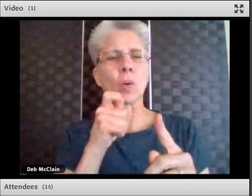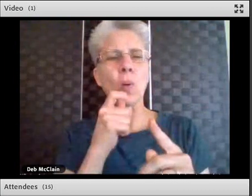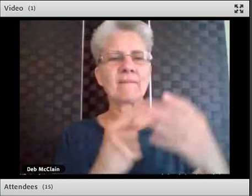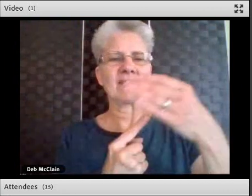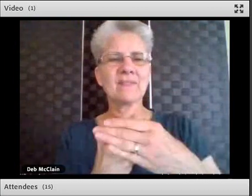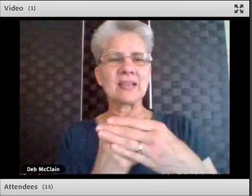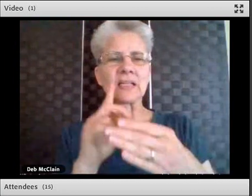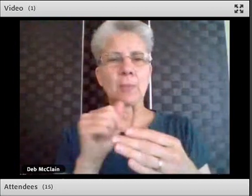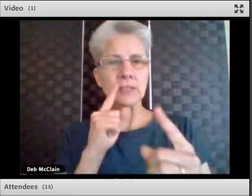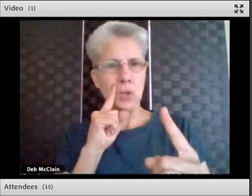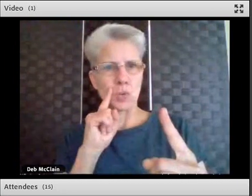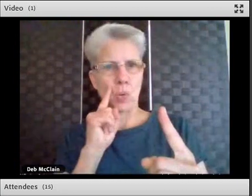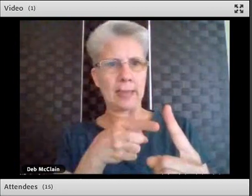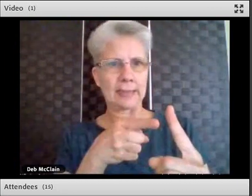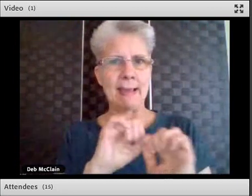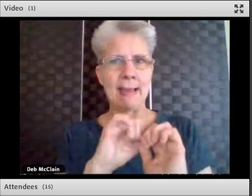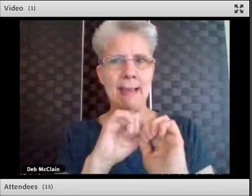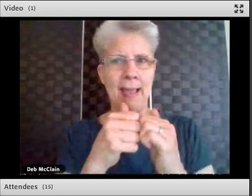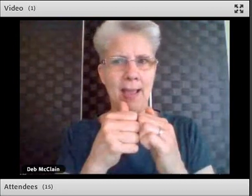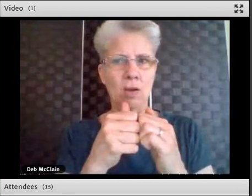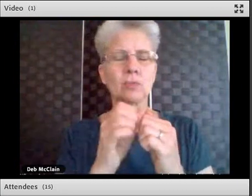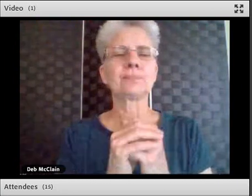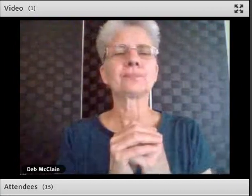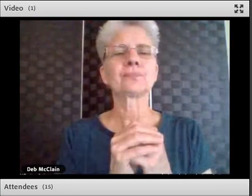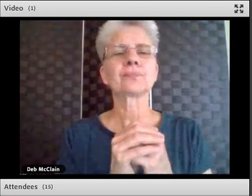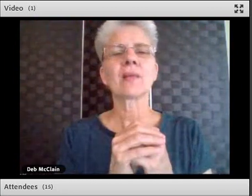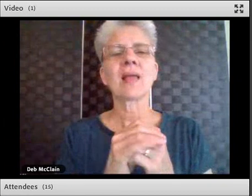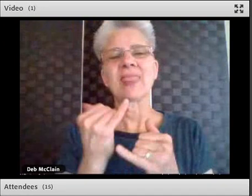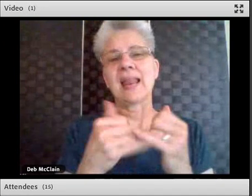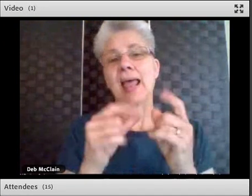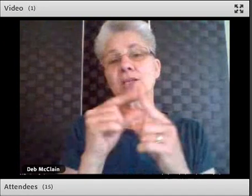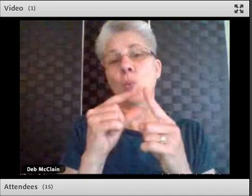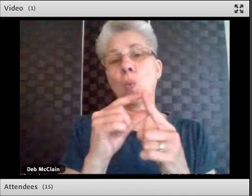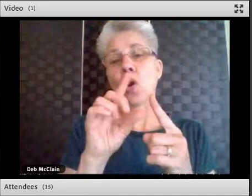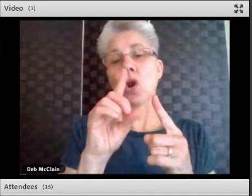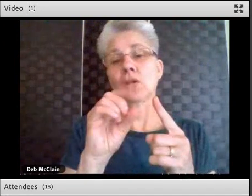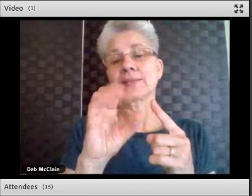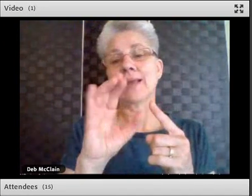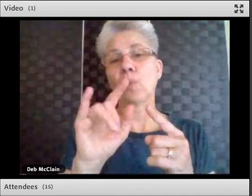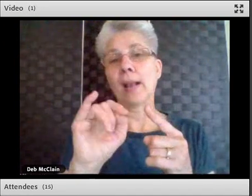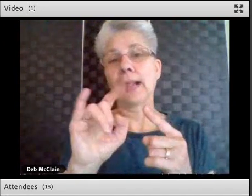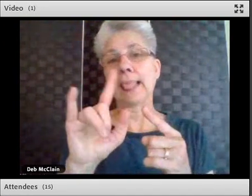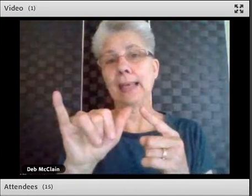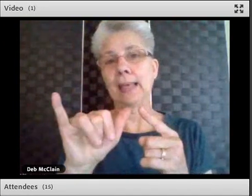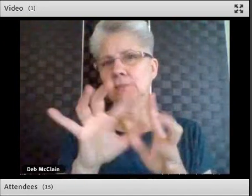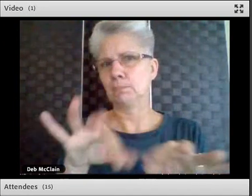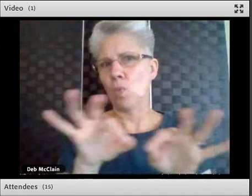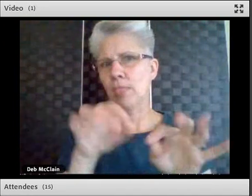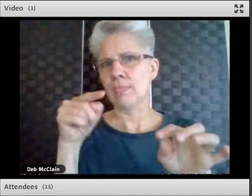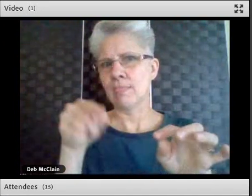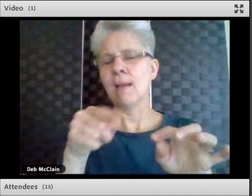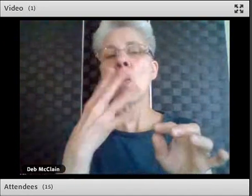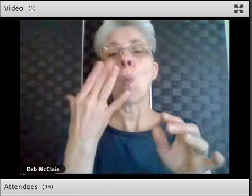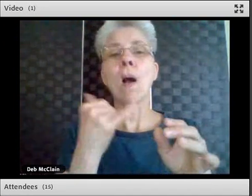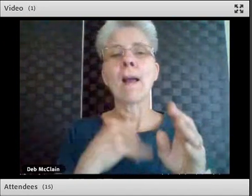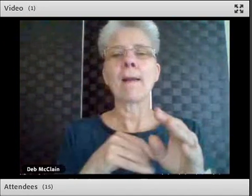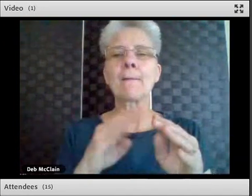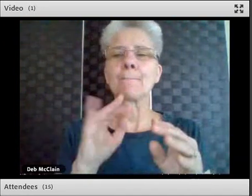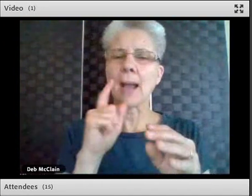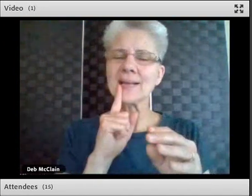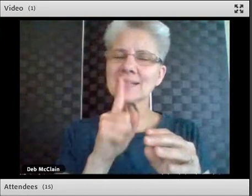disabilities directly? Okay, and that last word is very important, because bias